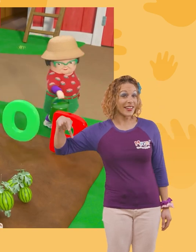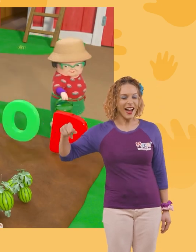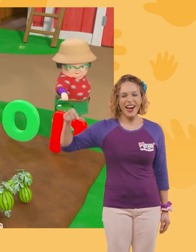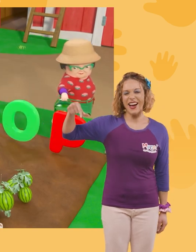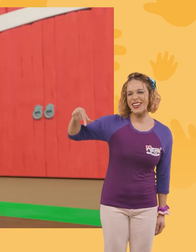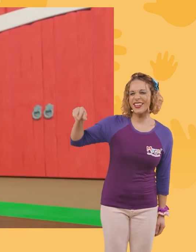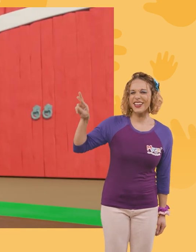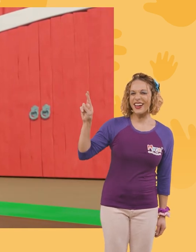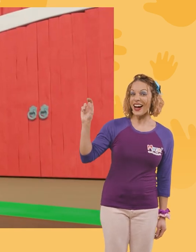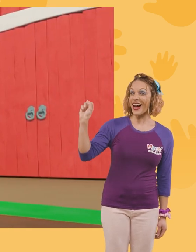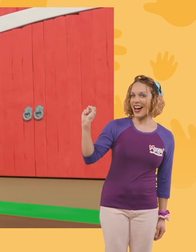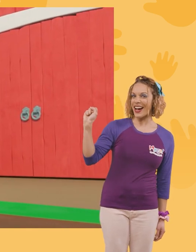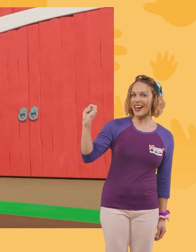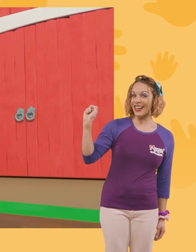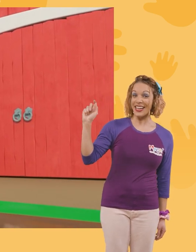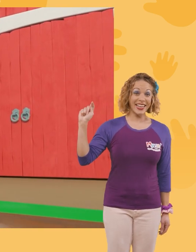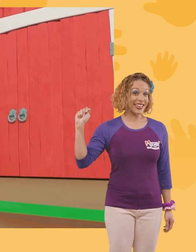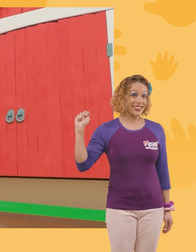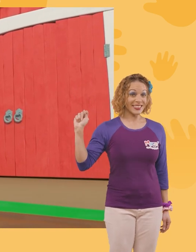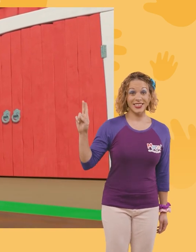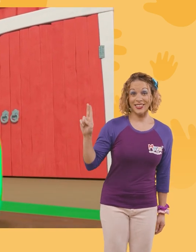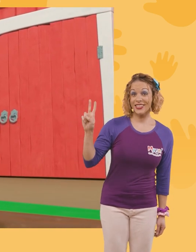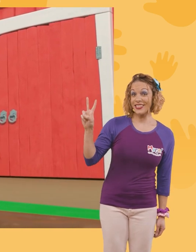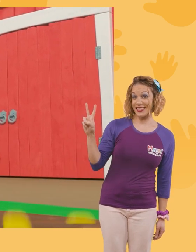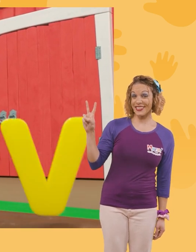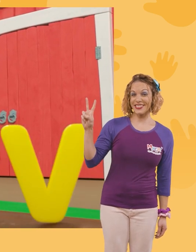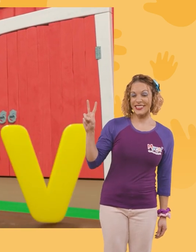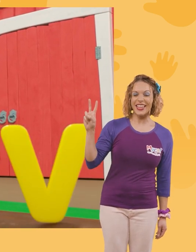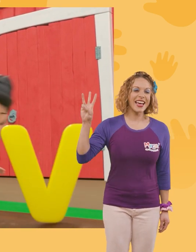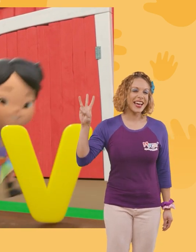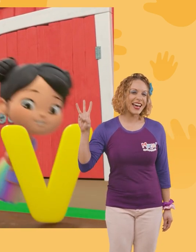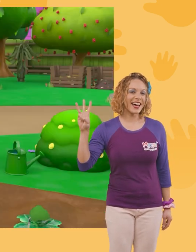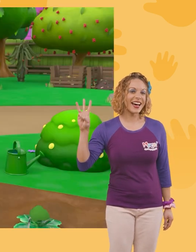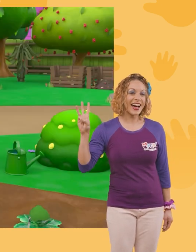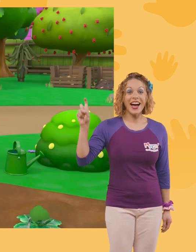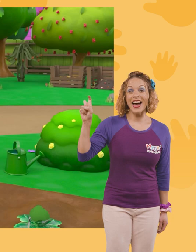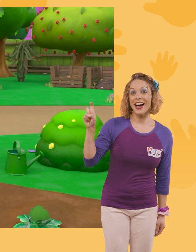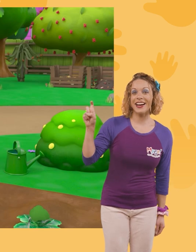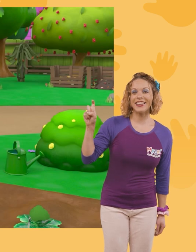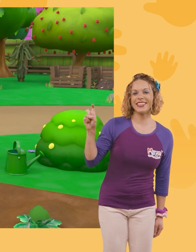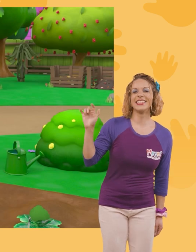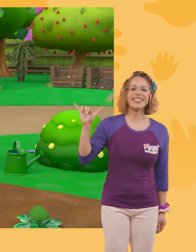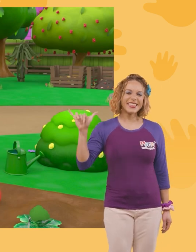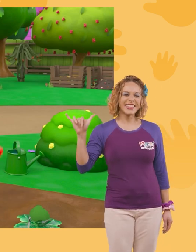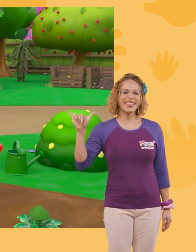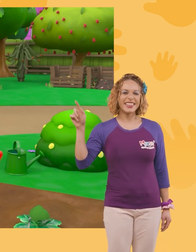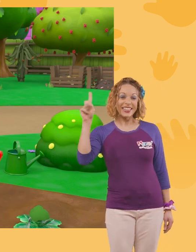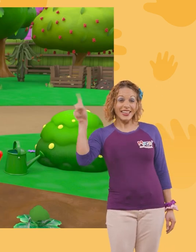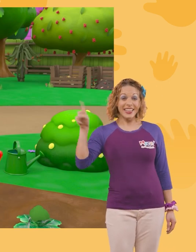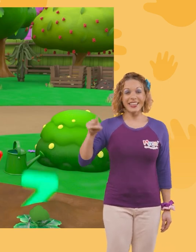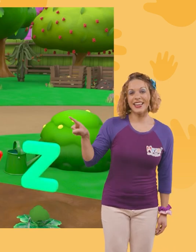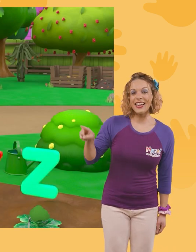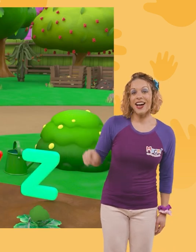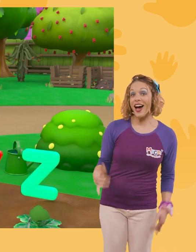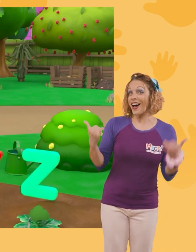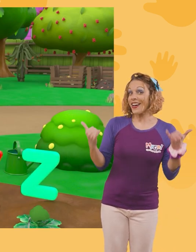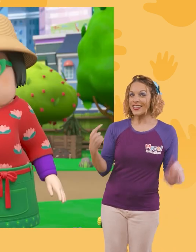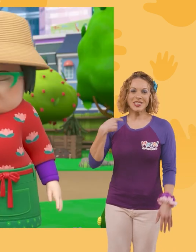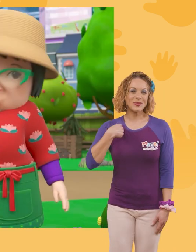O, P, Q, R, S, T, U, V, W, X, Y, and